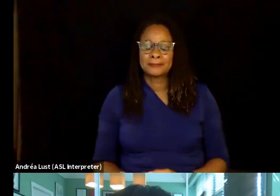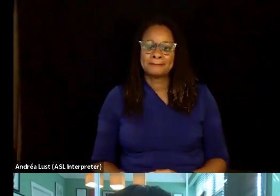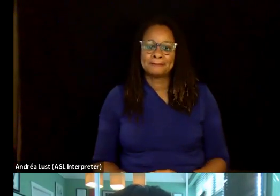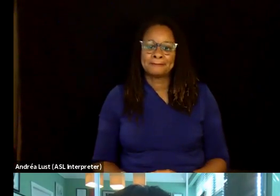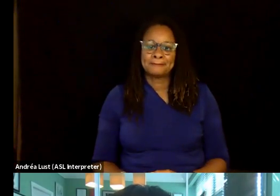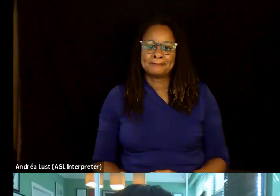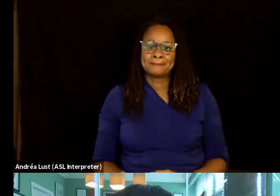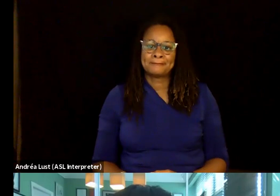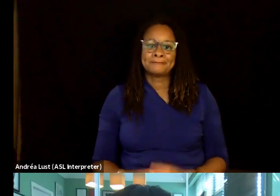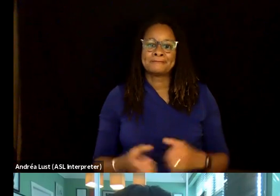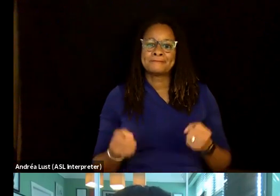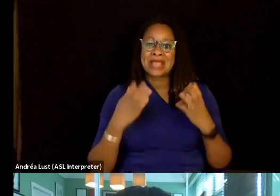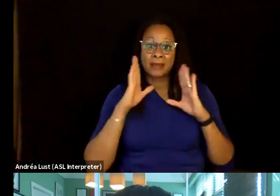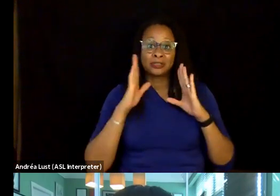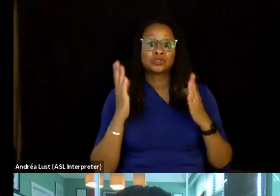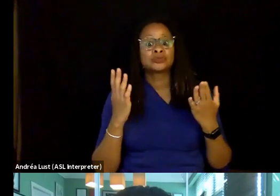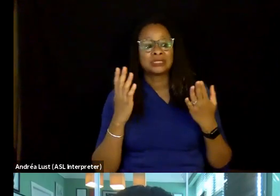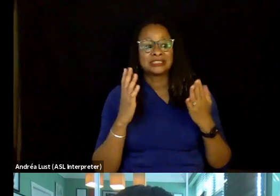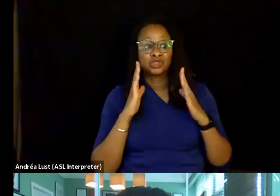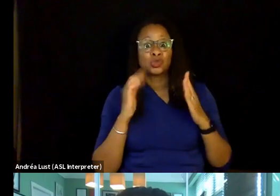know, attention works against them?